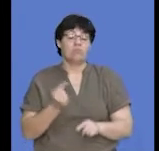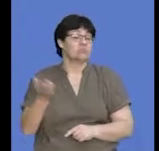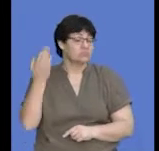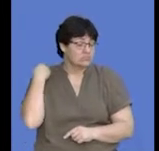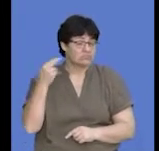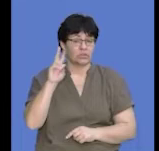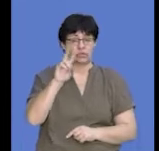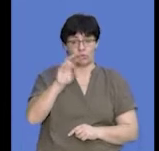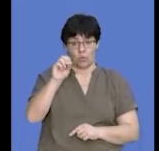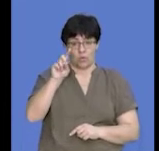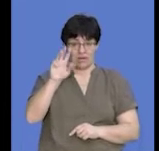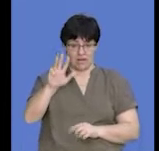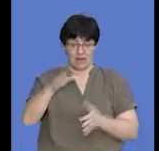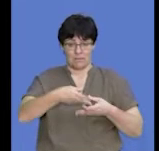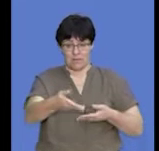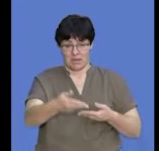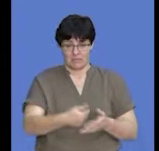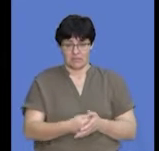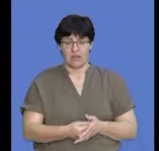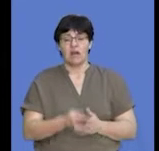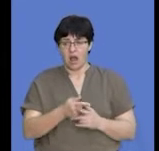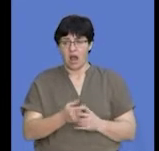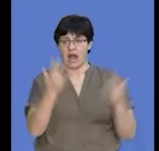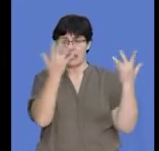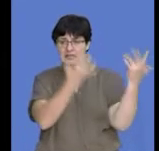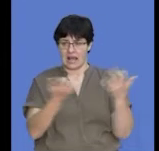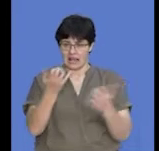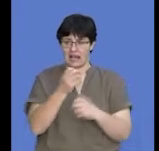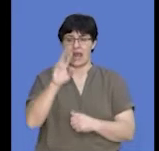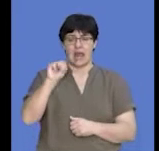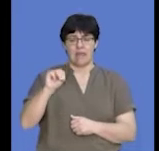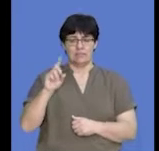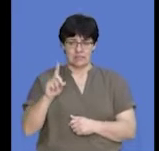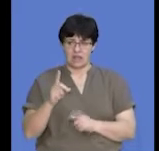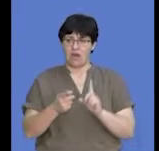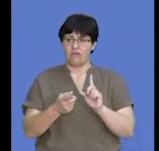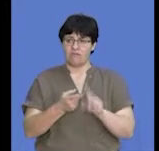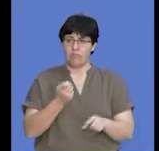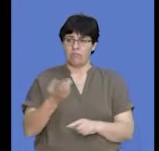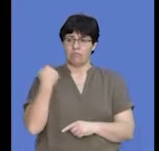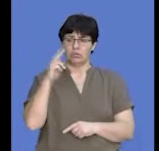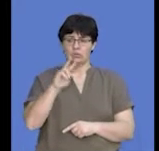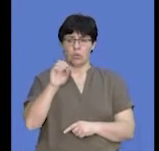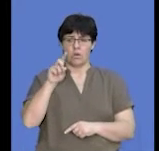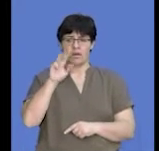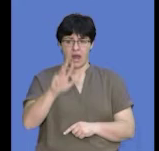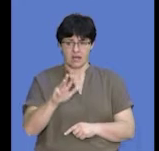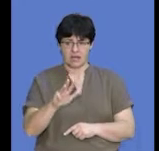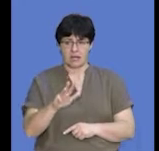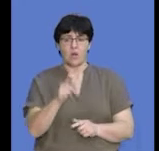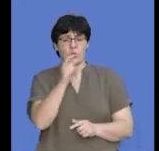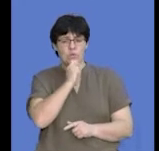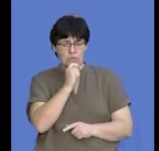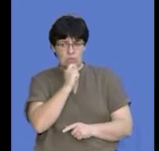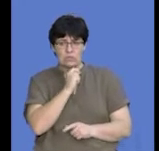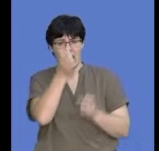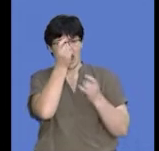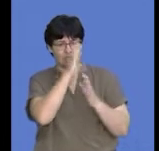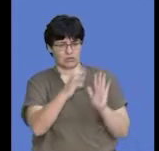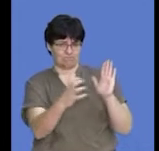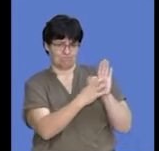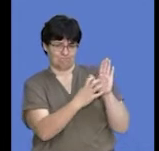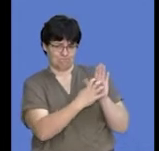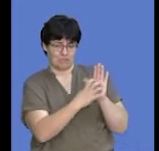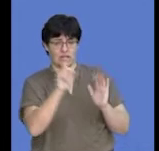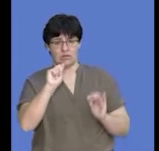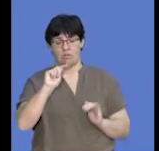2019. Calculate the magnetic declination for 2019 using the information on the topographic map. Note your